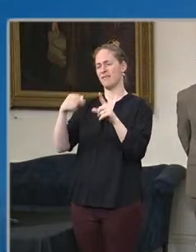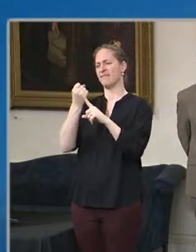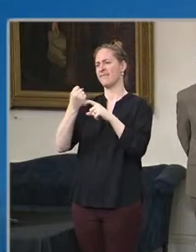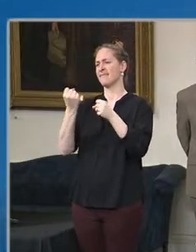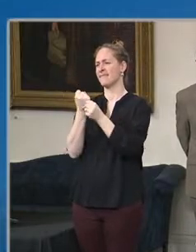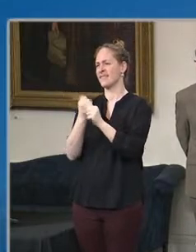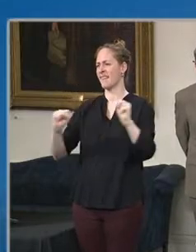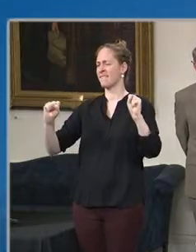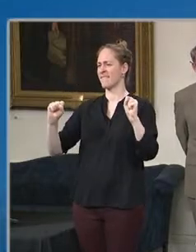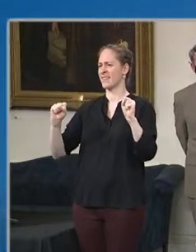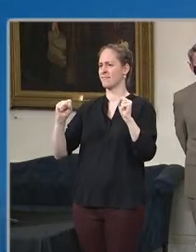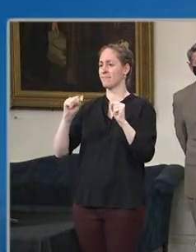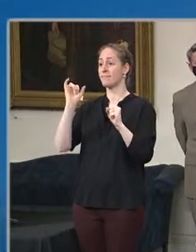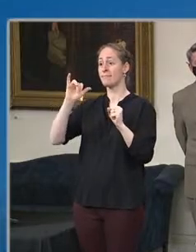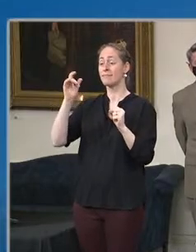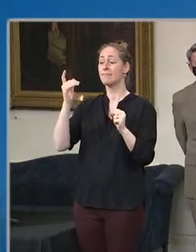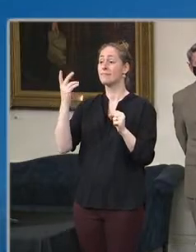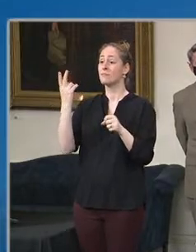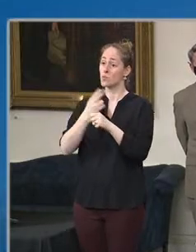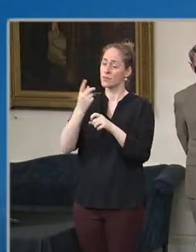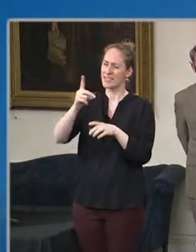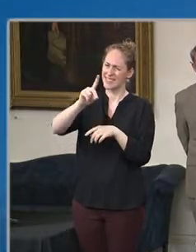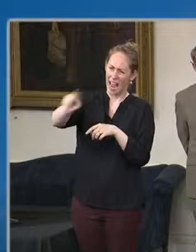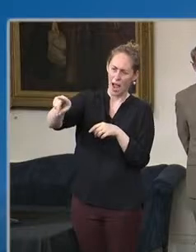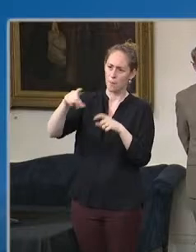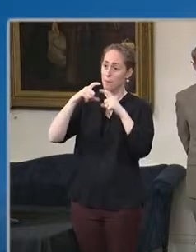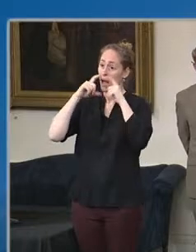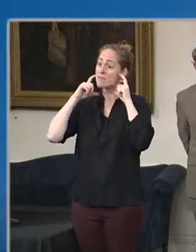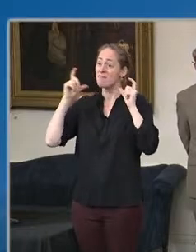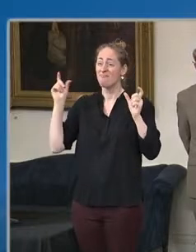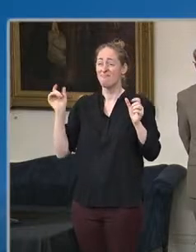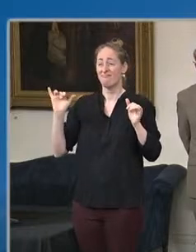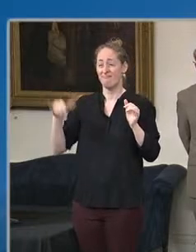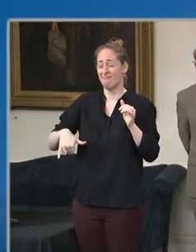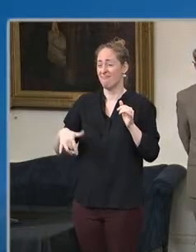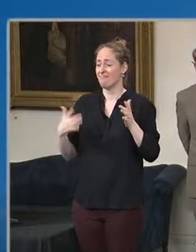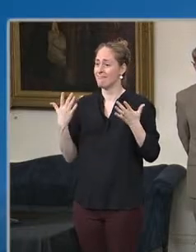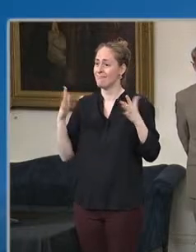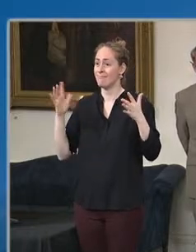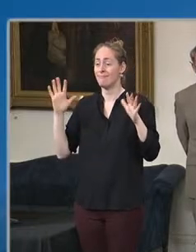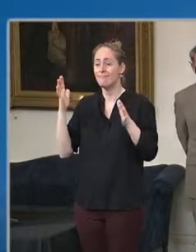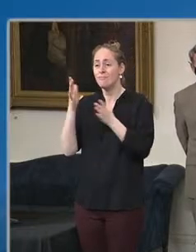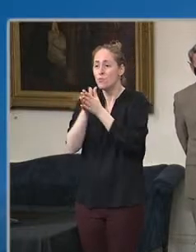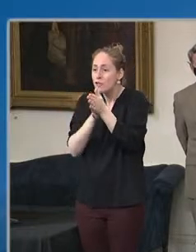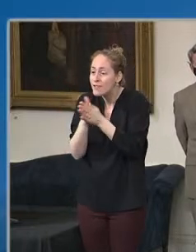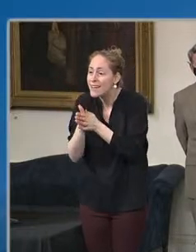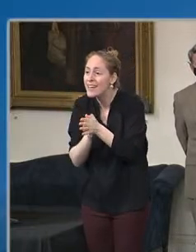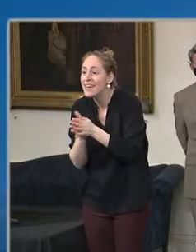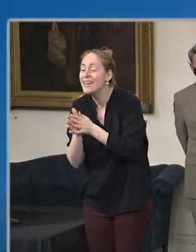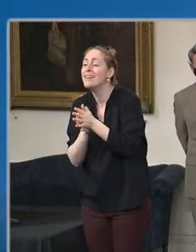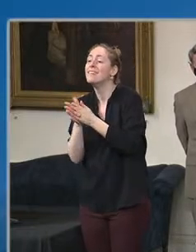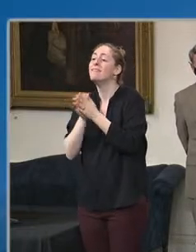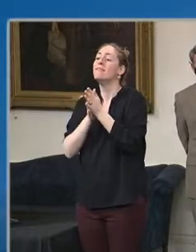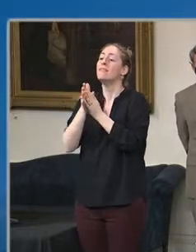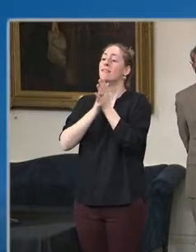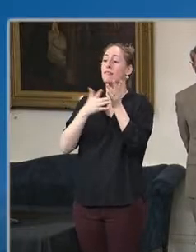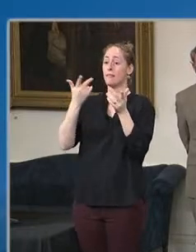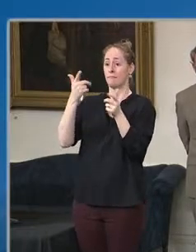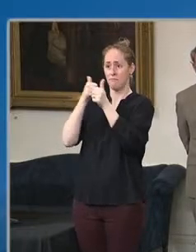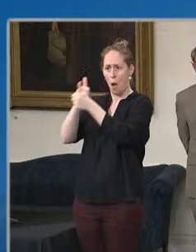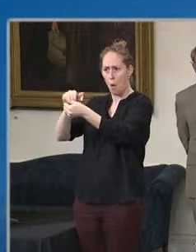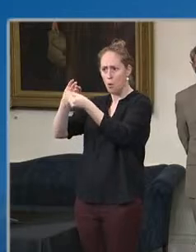hands. Social distance. Follow the rules and obey capacity limits when indoors. Don't